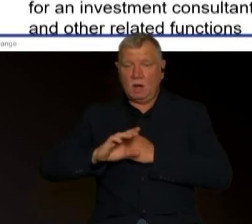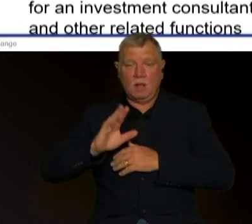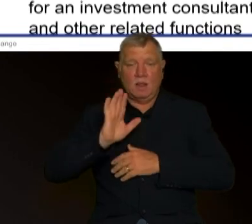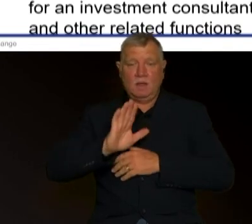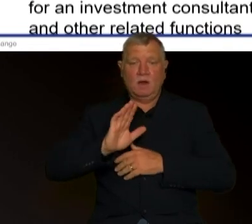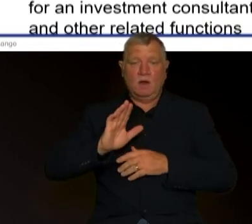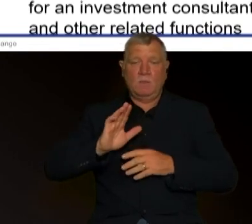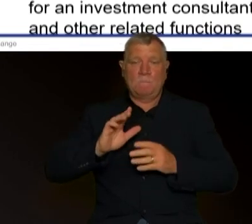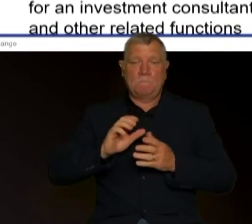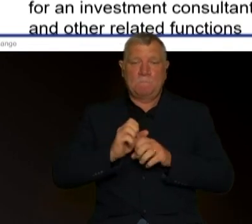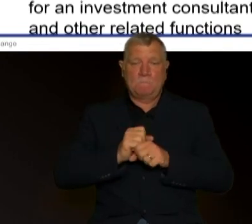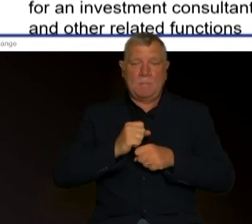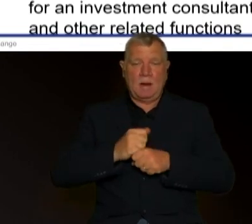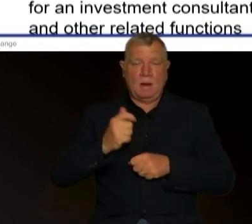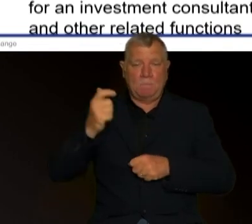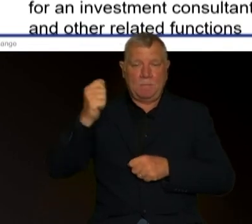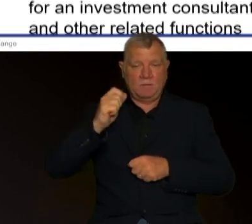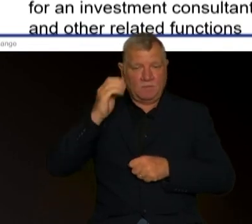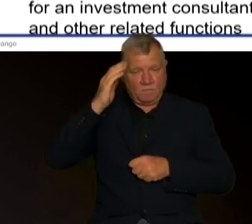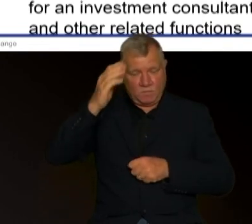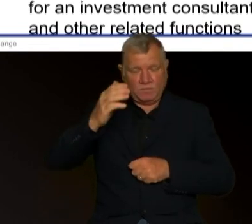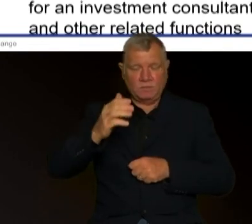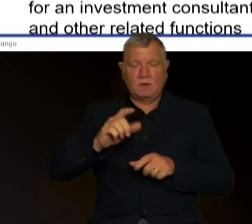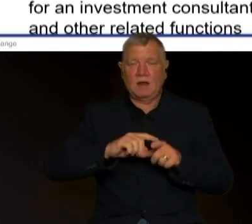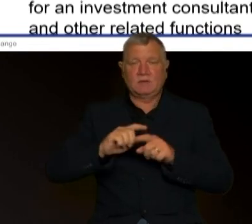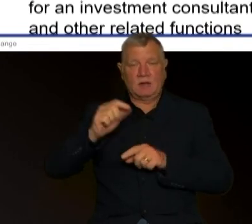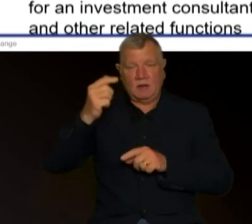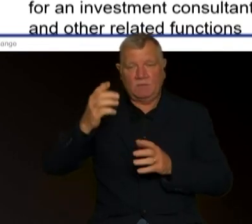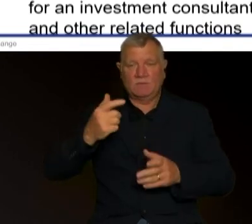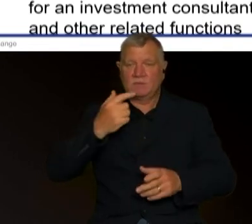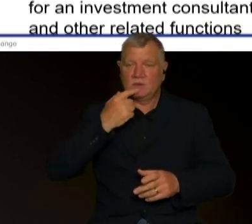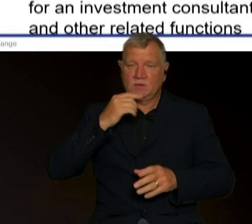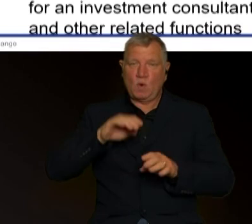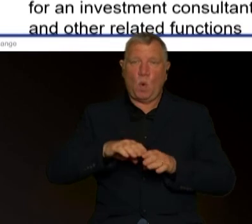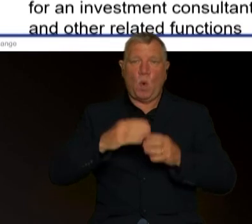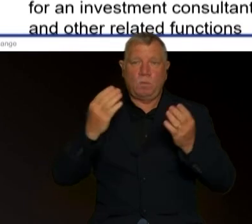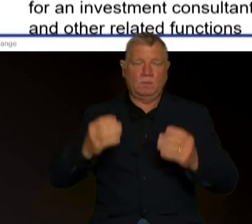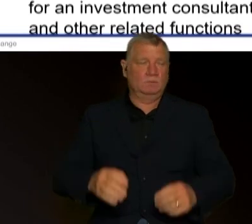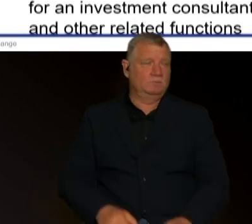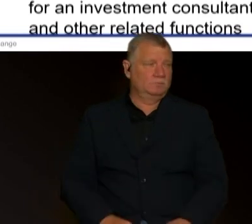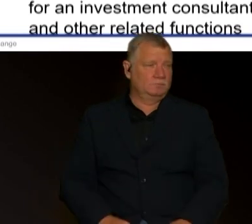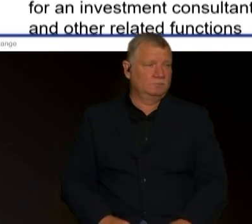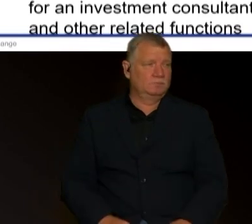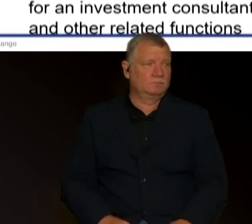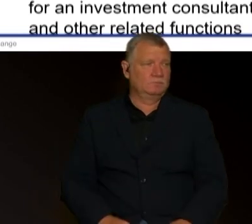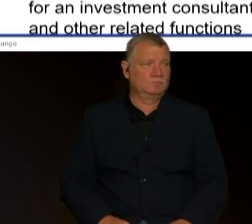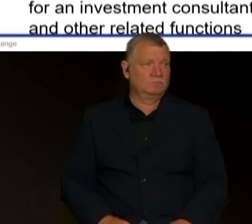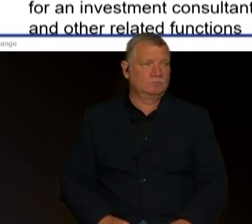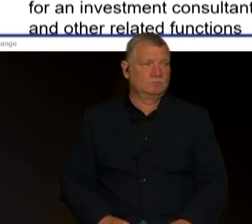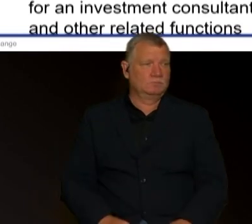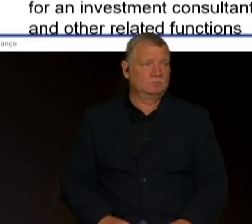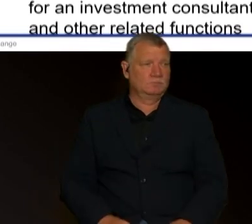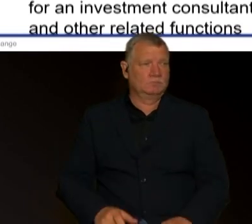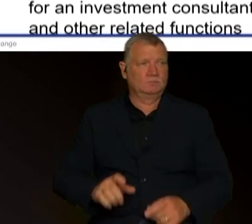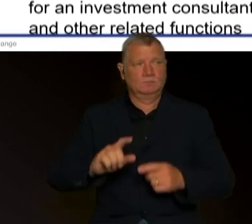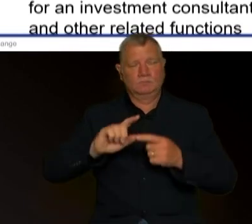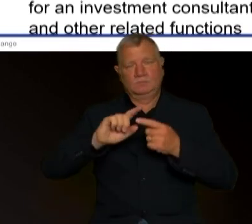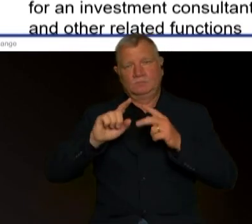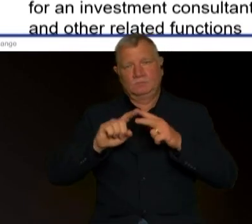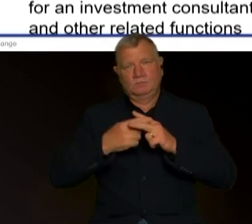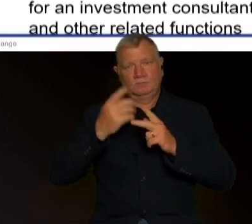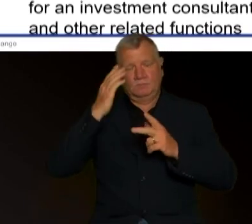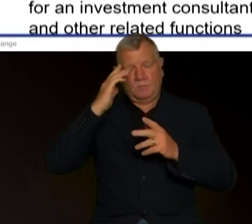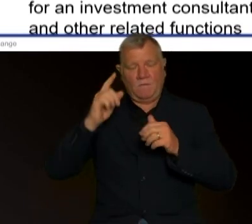the ability to make pension payments in the future, as the governor had mentioned in his opening remarks. The ability to accept the transfer was the first